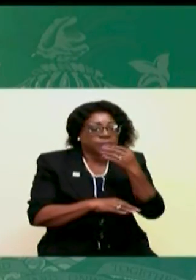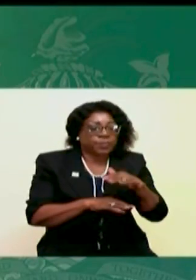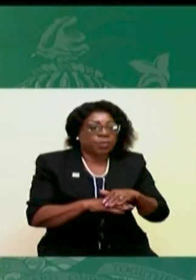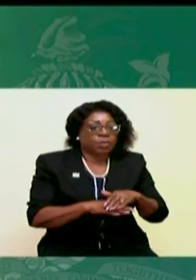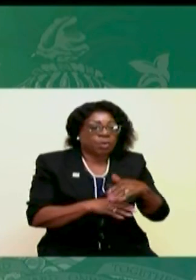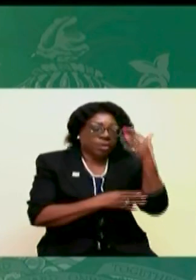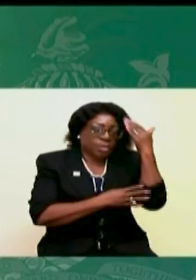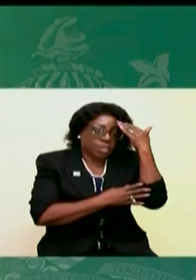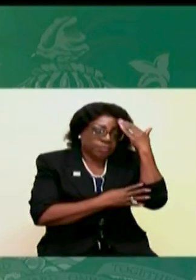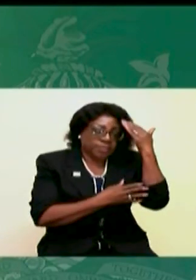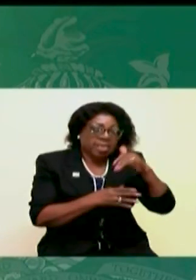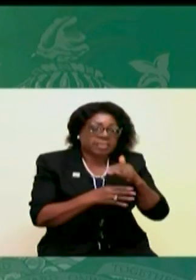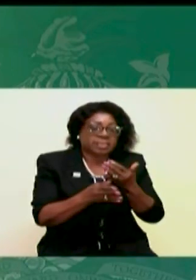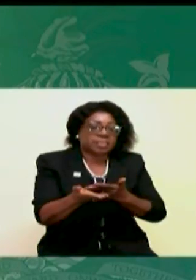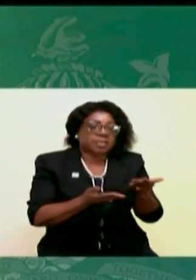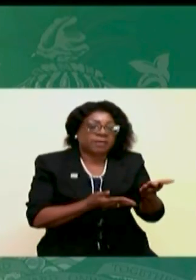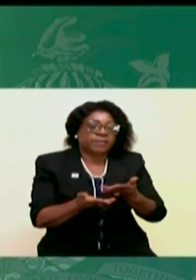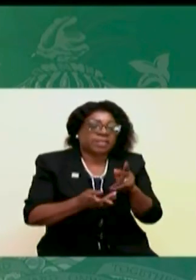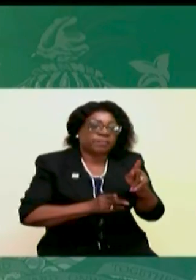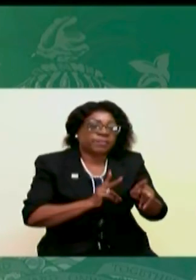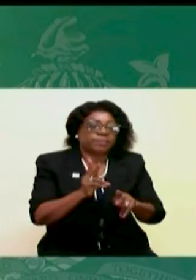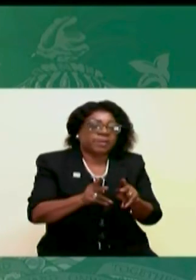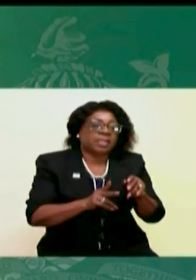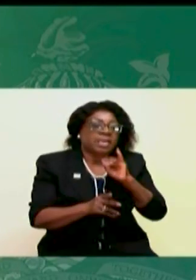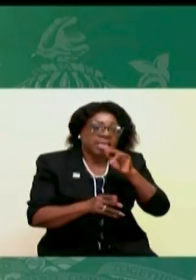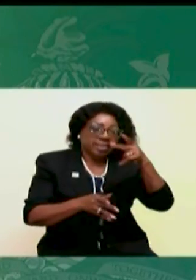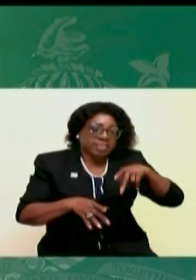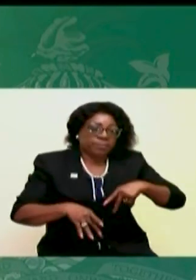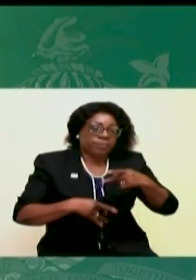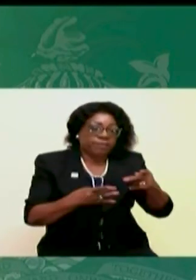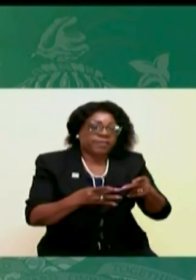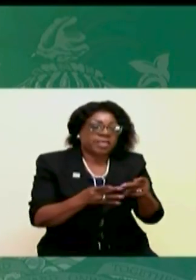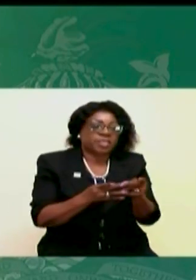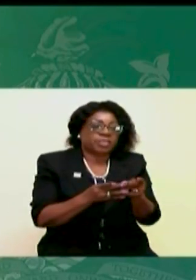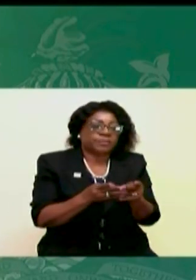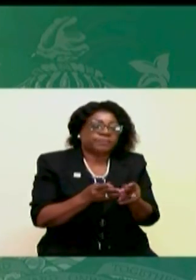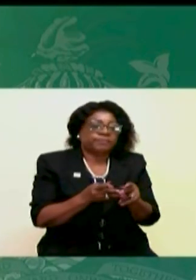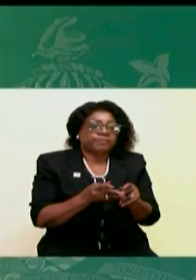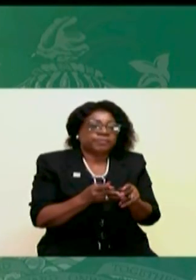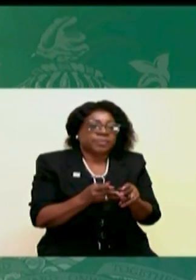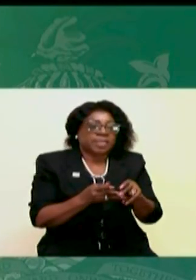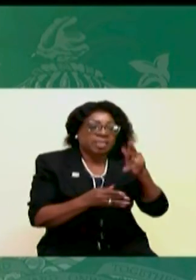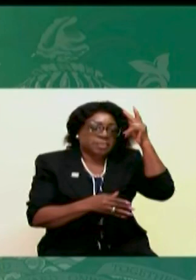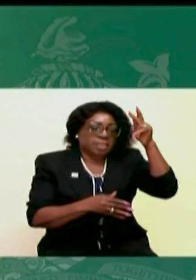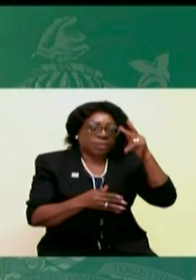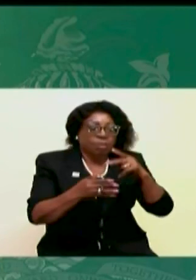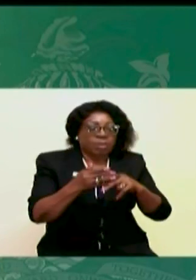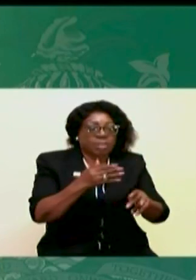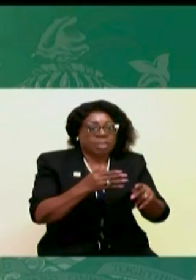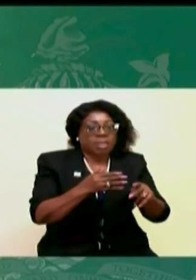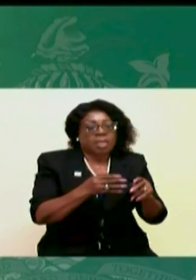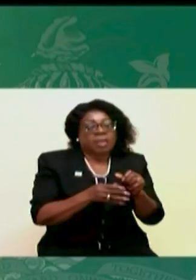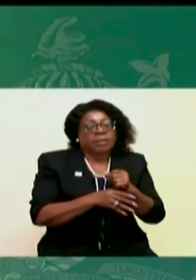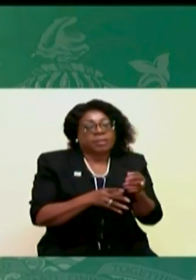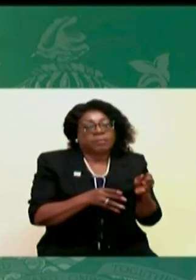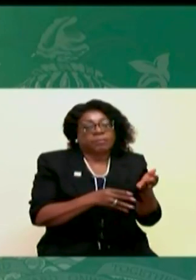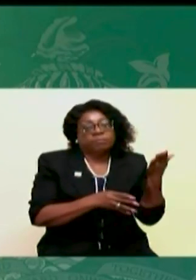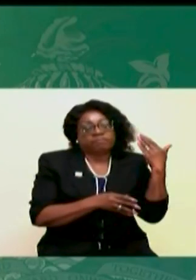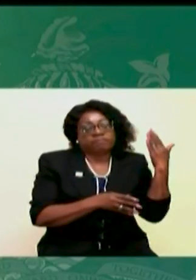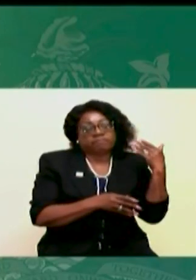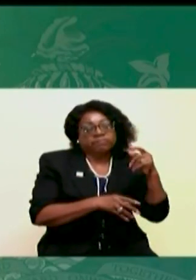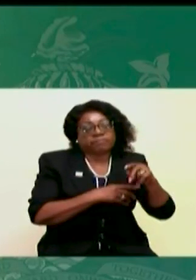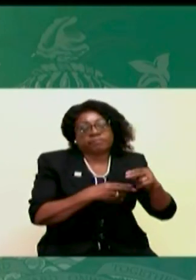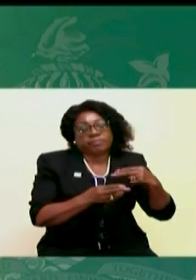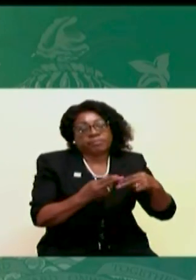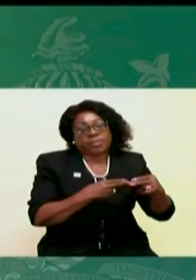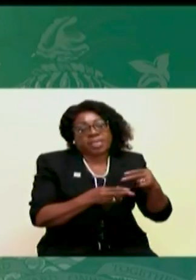serving the people is a privilege not to be taken for granted. The recent passing of our pioneers, whether in the